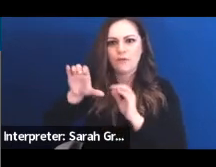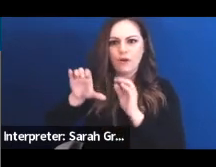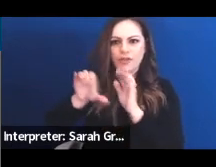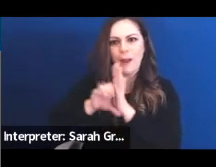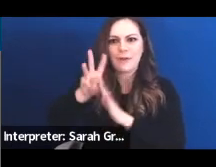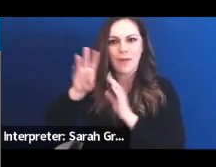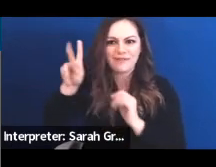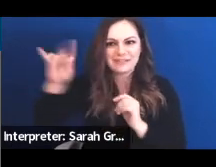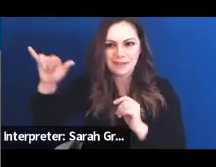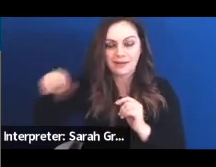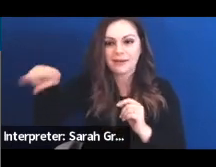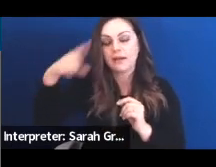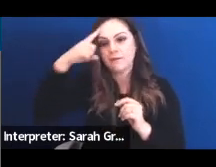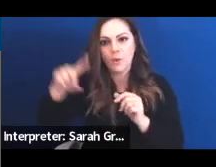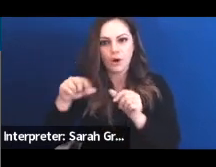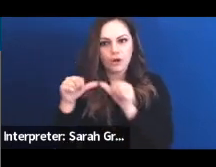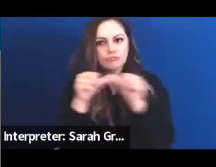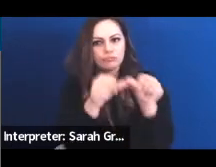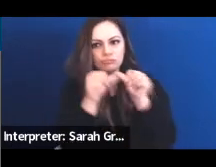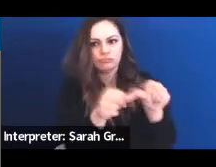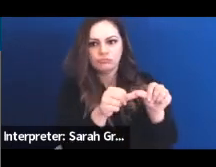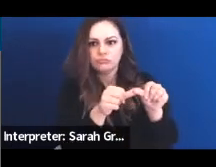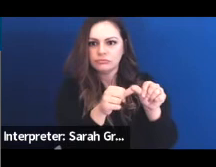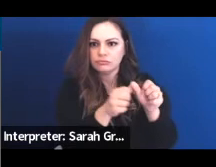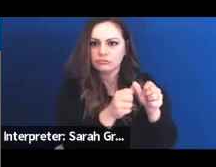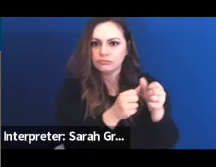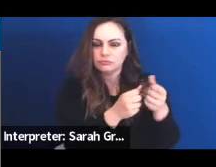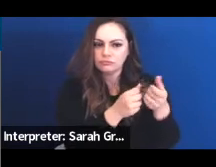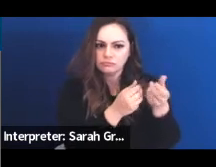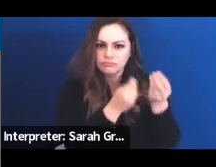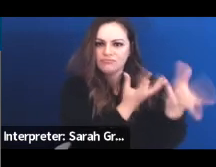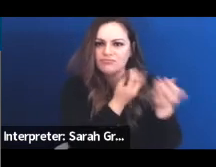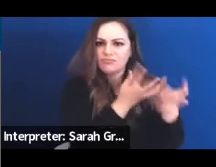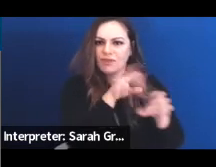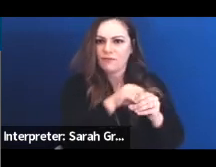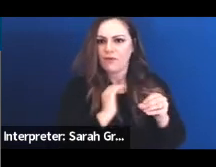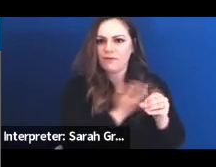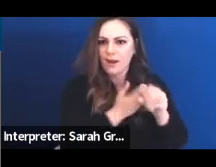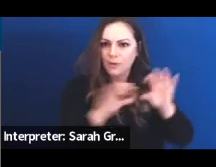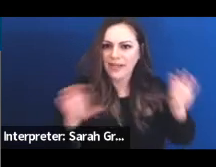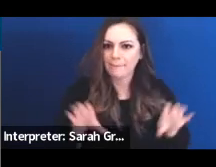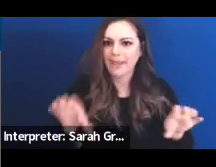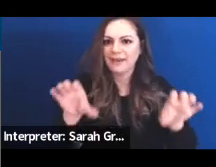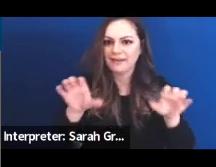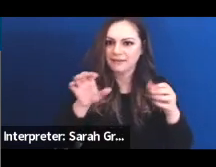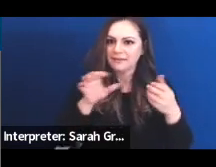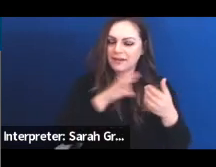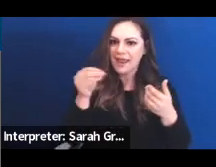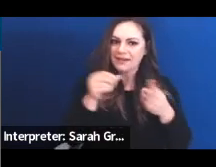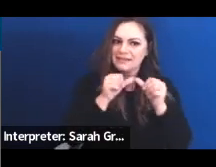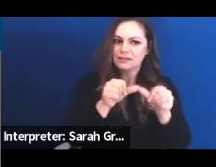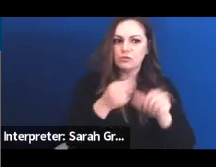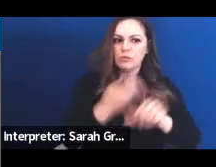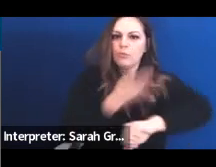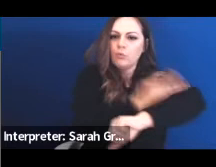campaign continuously, so that we are continuing to improve our strategy and keep doing the things